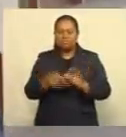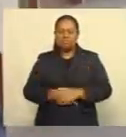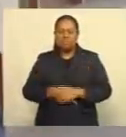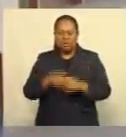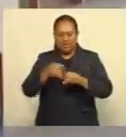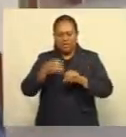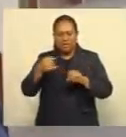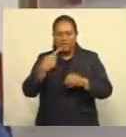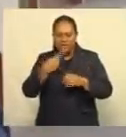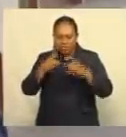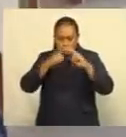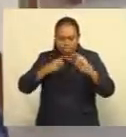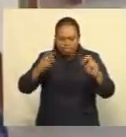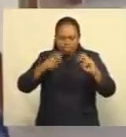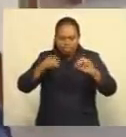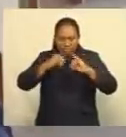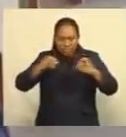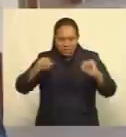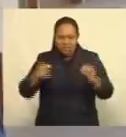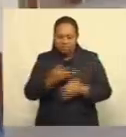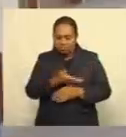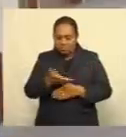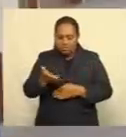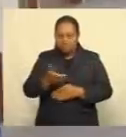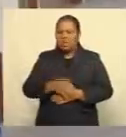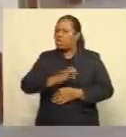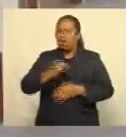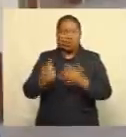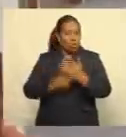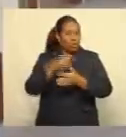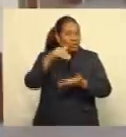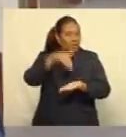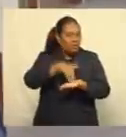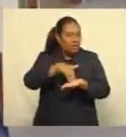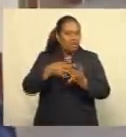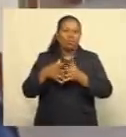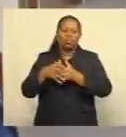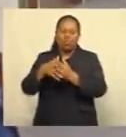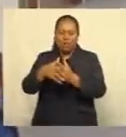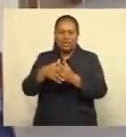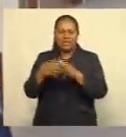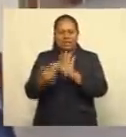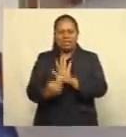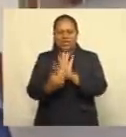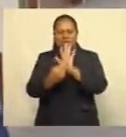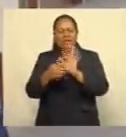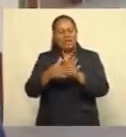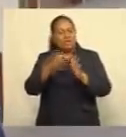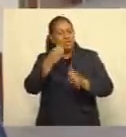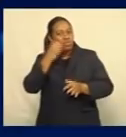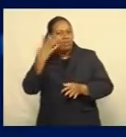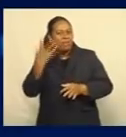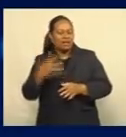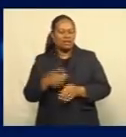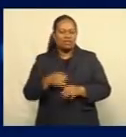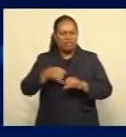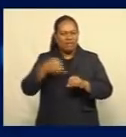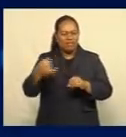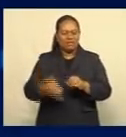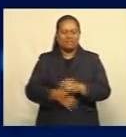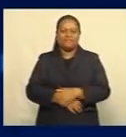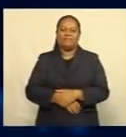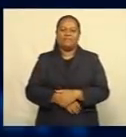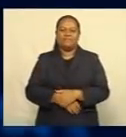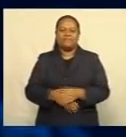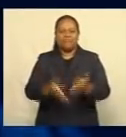active investigation. Our teams are out not only in the Central Division but in the Western and Northern Division. We are going to supermarkets and pharmacies. Here are the